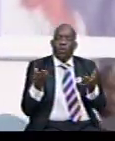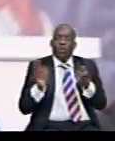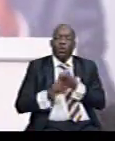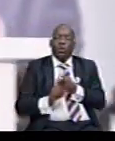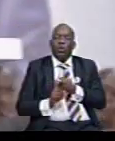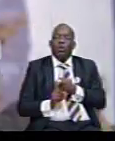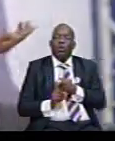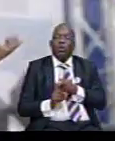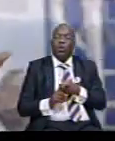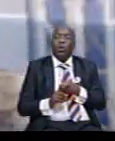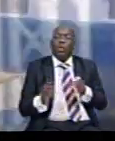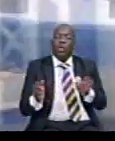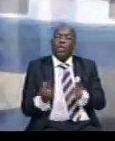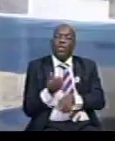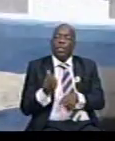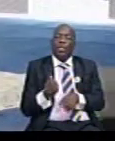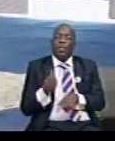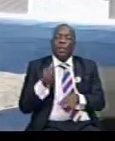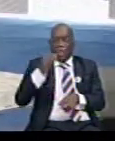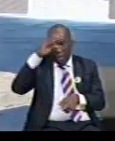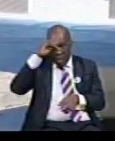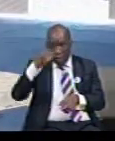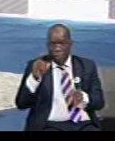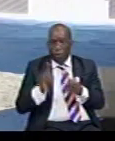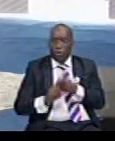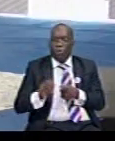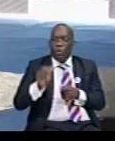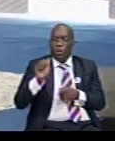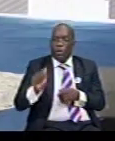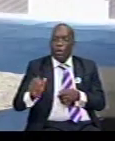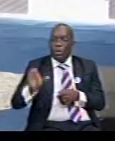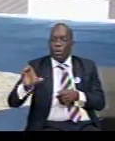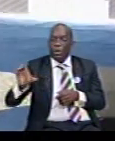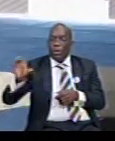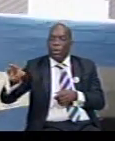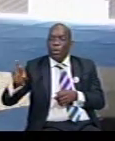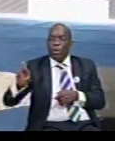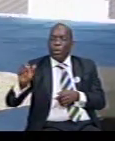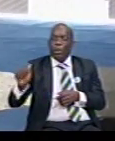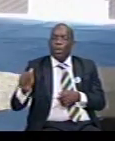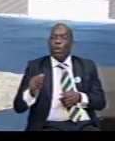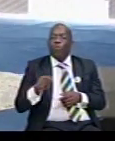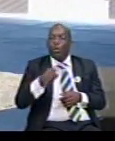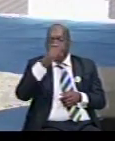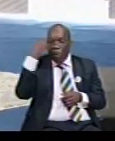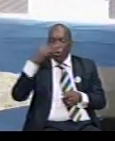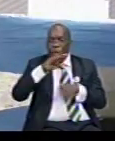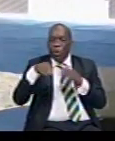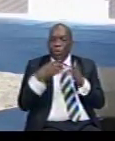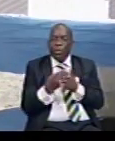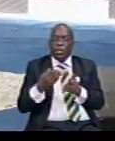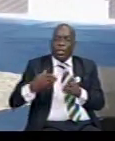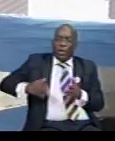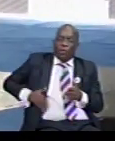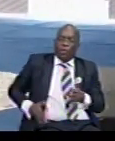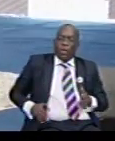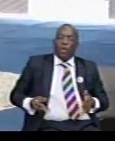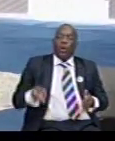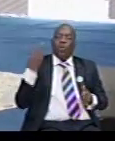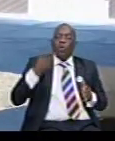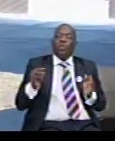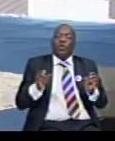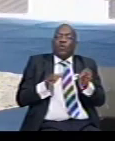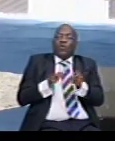Accra here, but no plane could take him because all the sides were having wounds, and it was like it